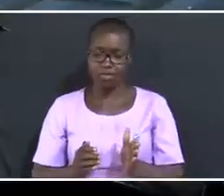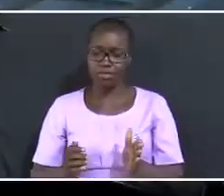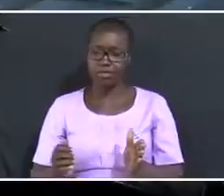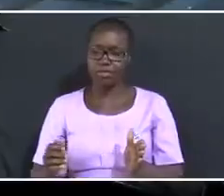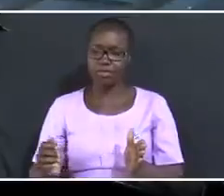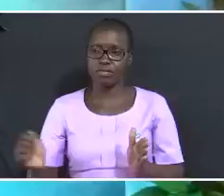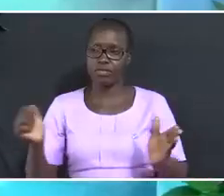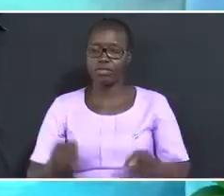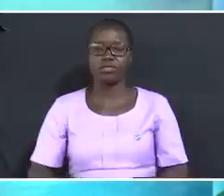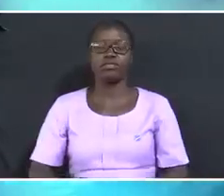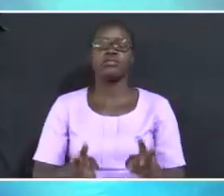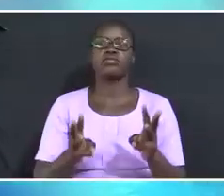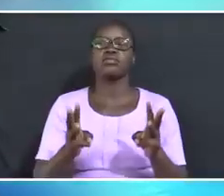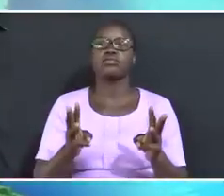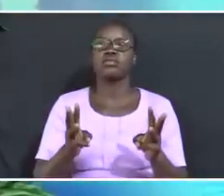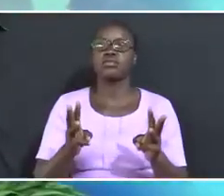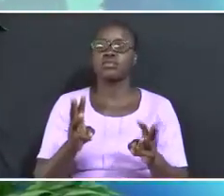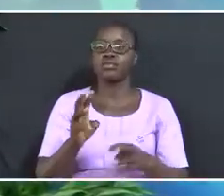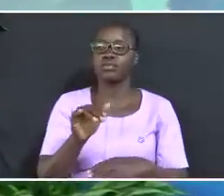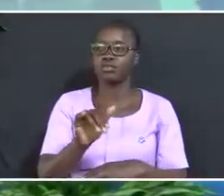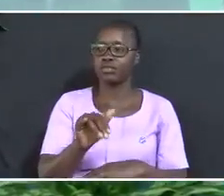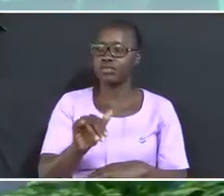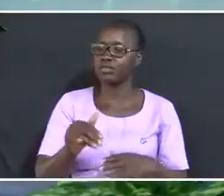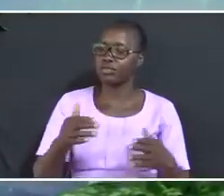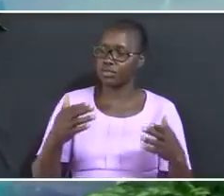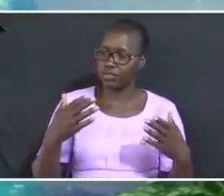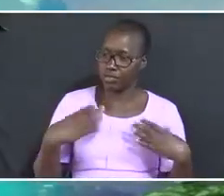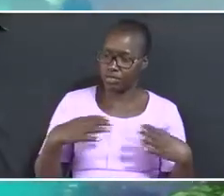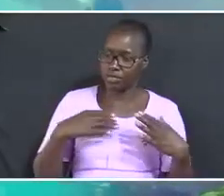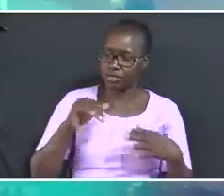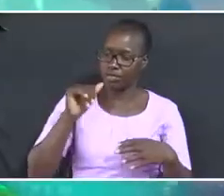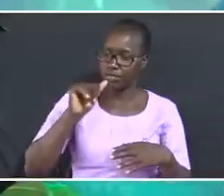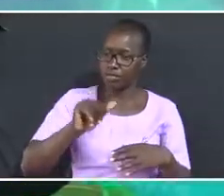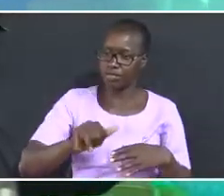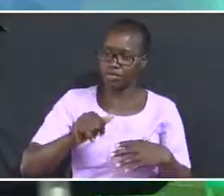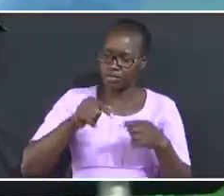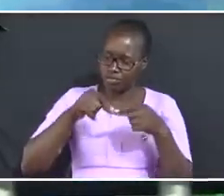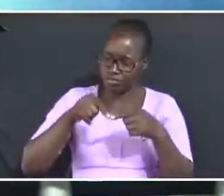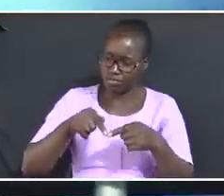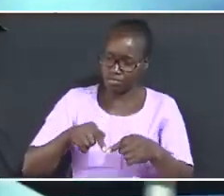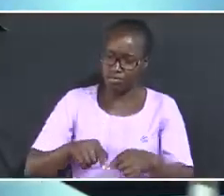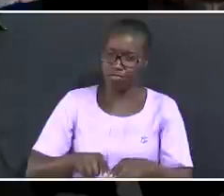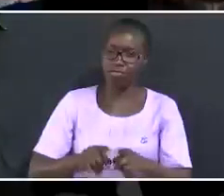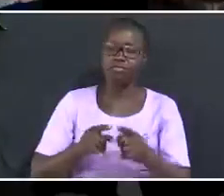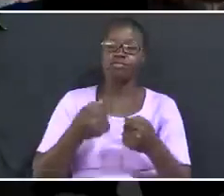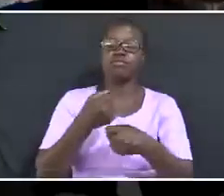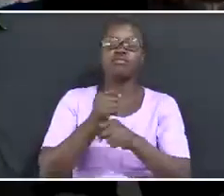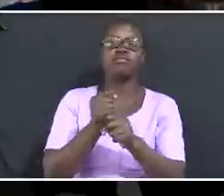the way that people can be set free.